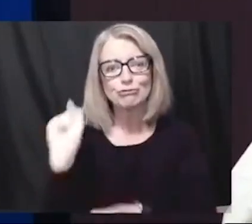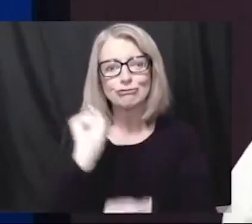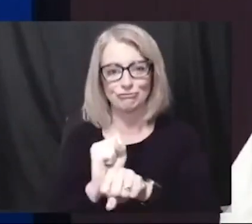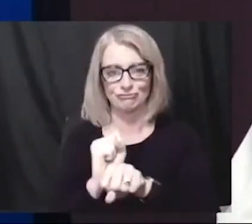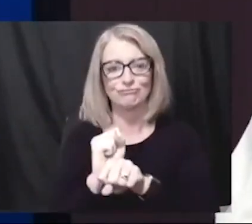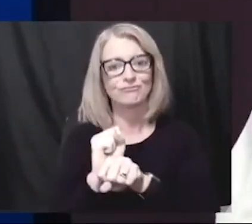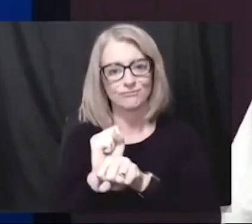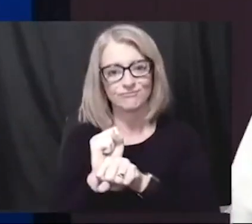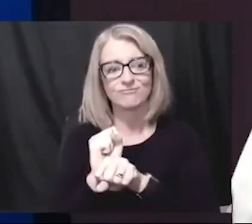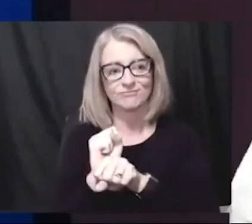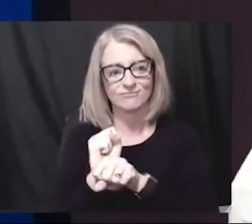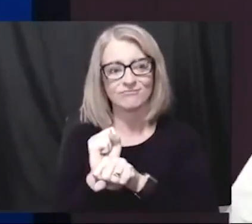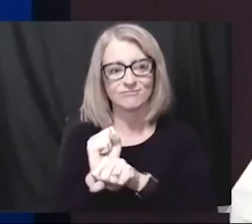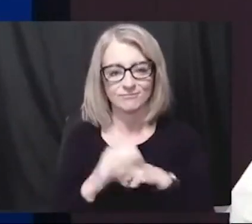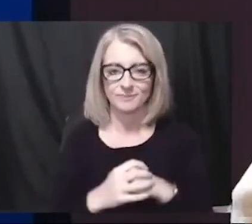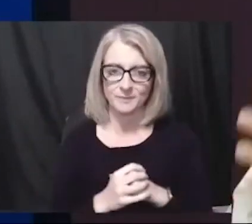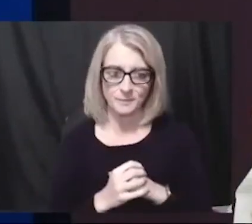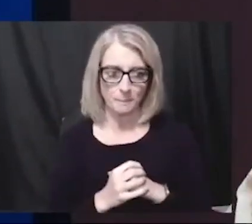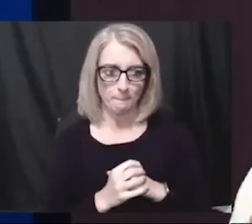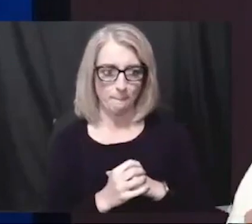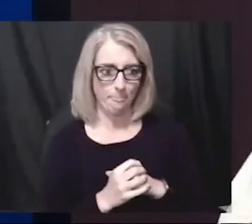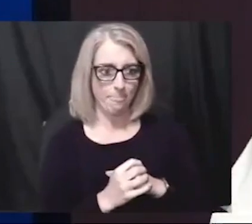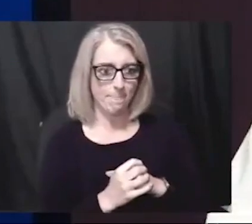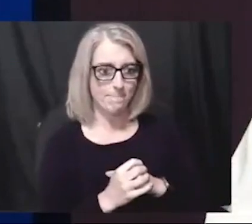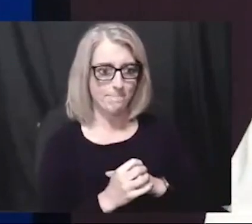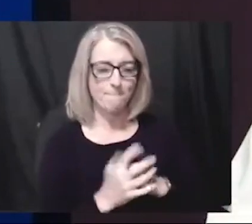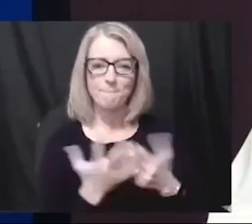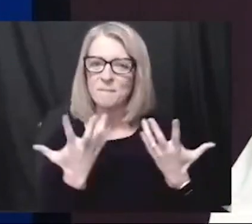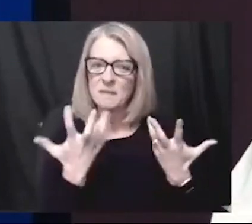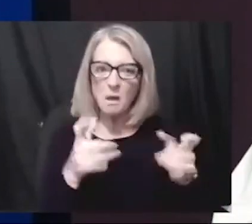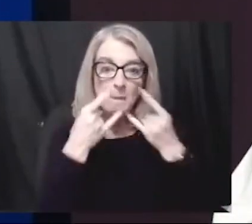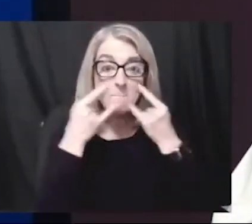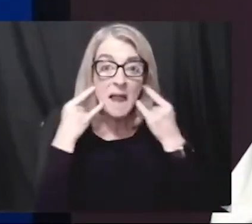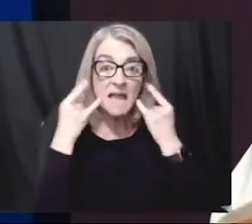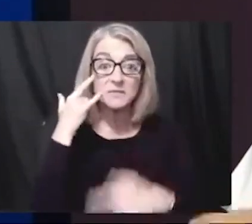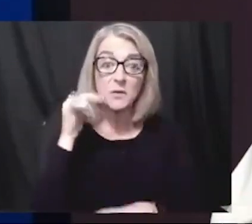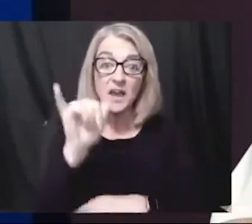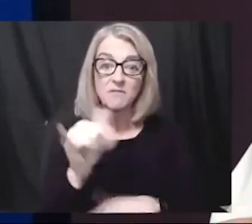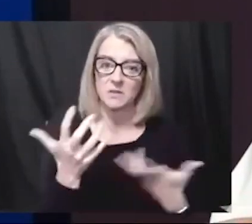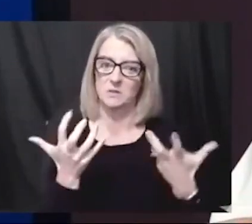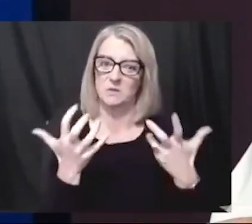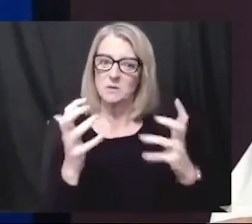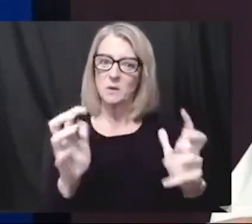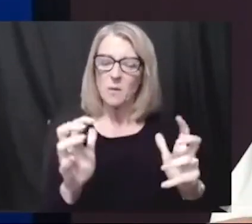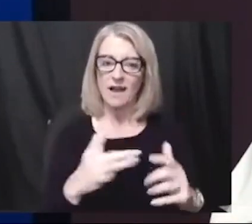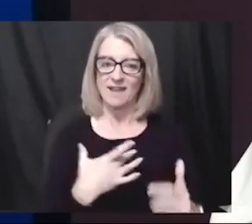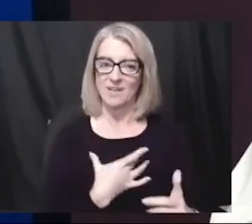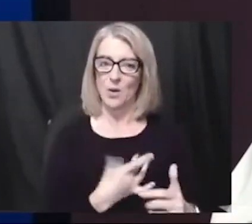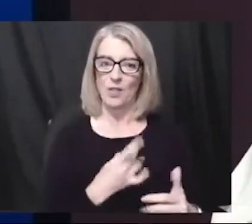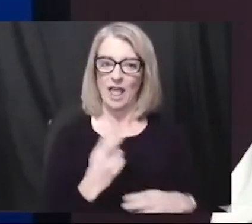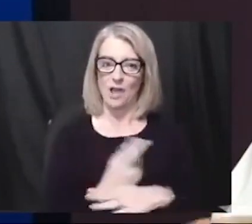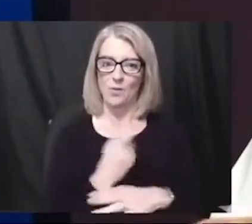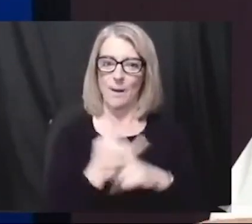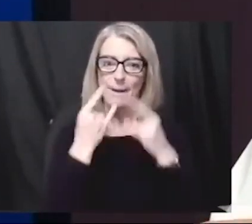I don't want to wear a mask forever. I really don't like wearing masks outside all the time. I really don't.